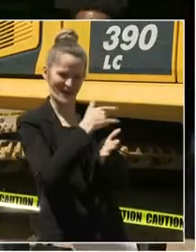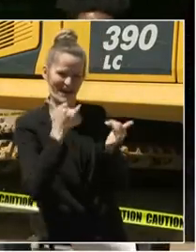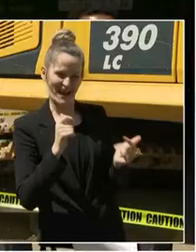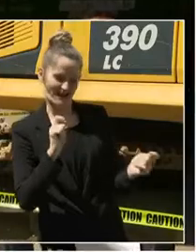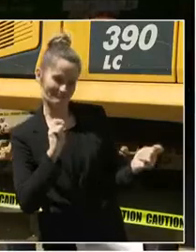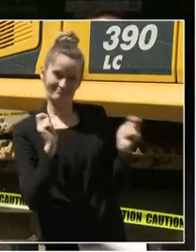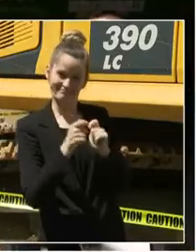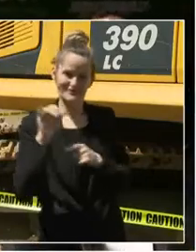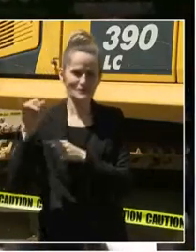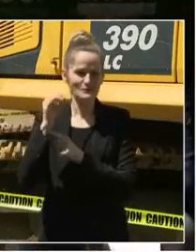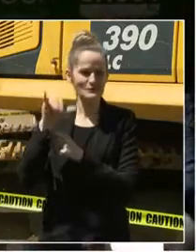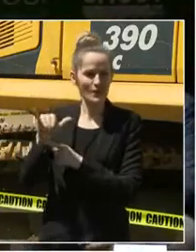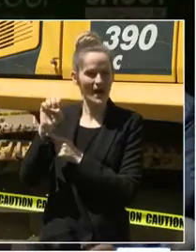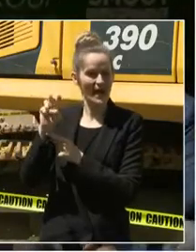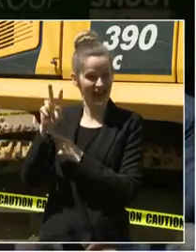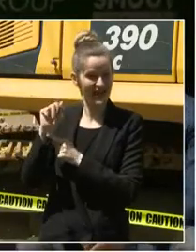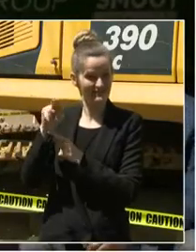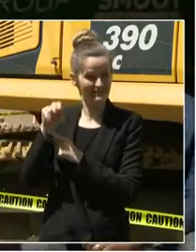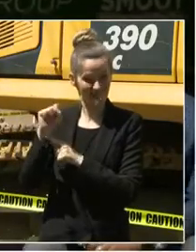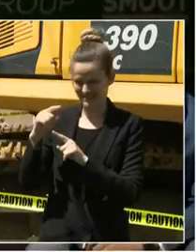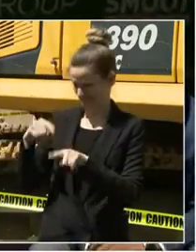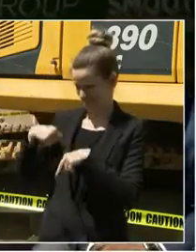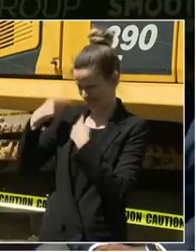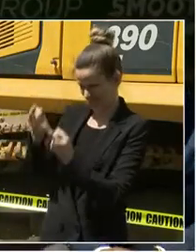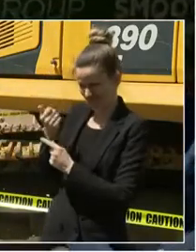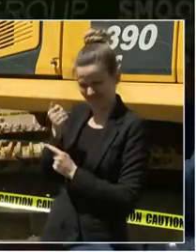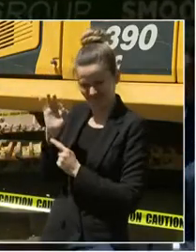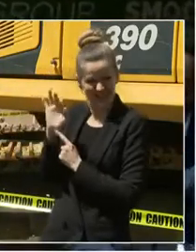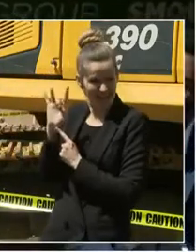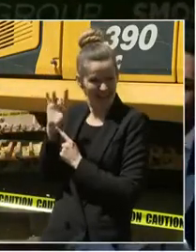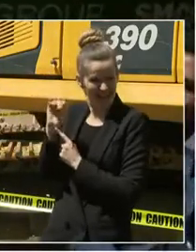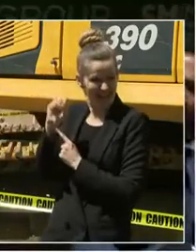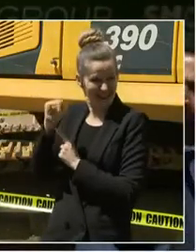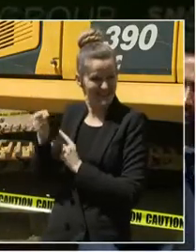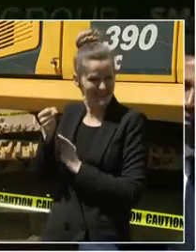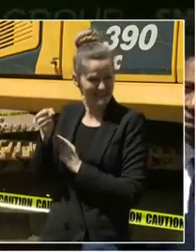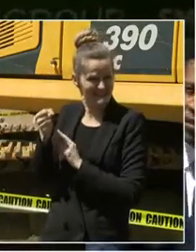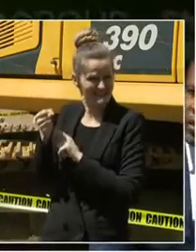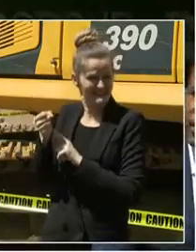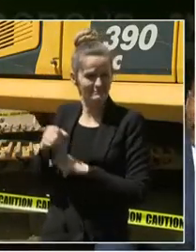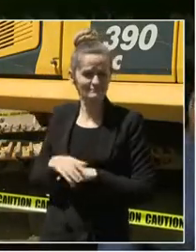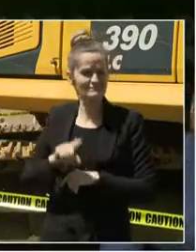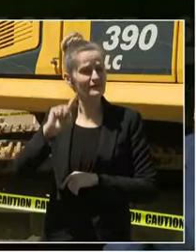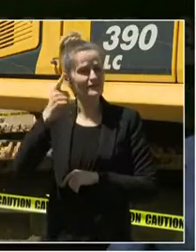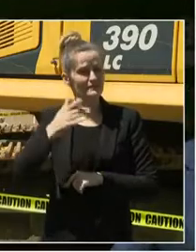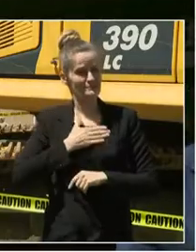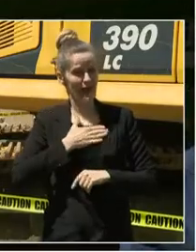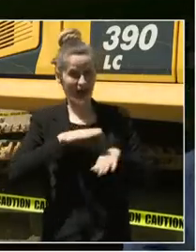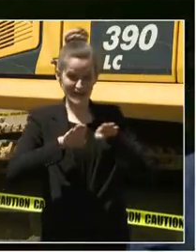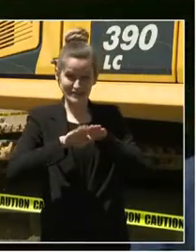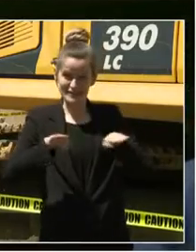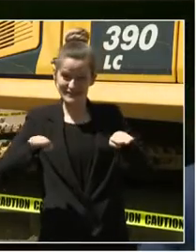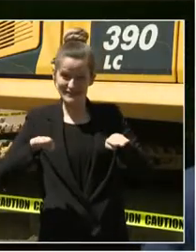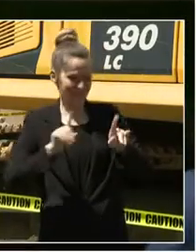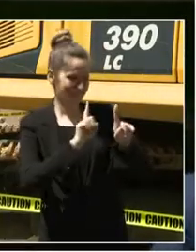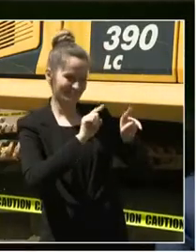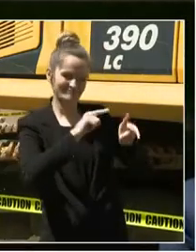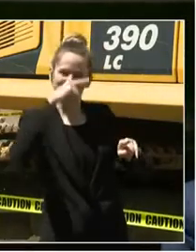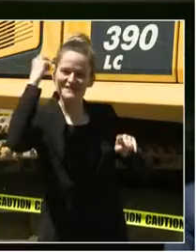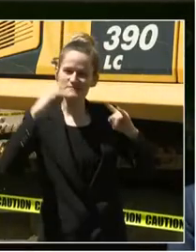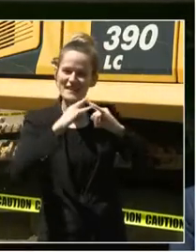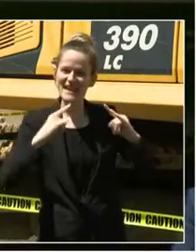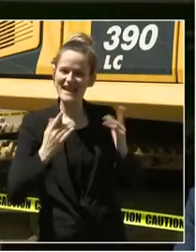80s. First, my children who went to summer camp here, and then